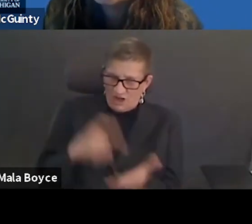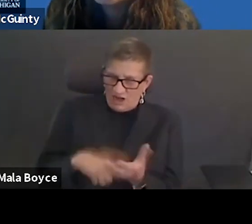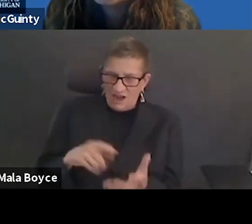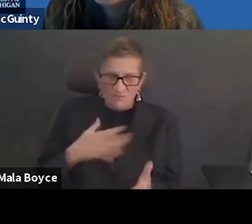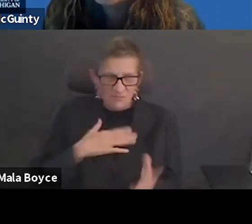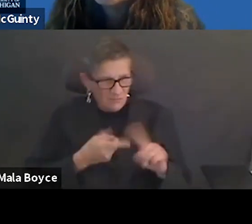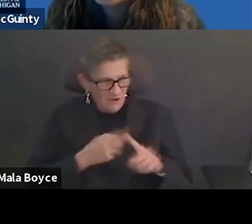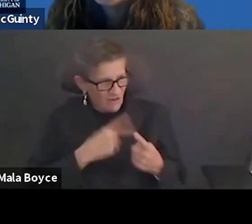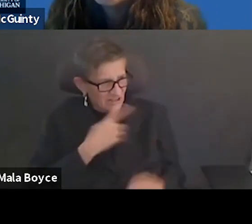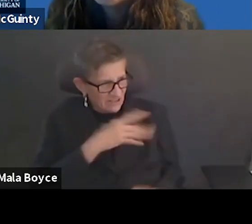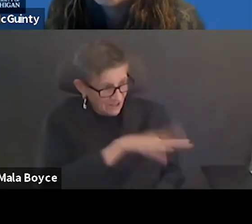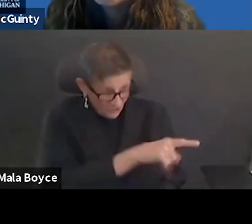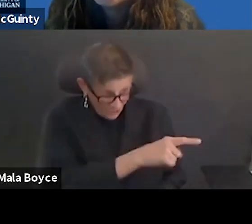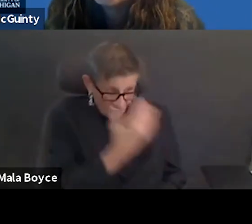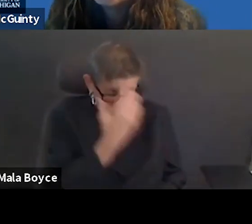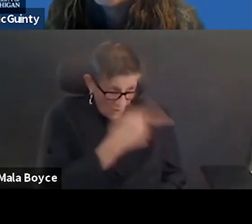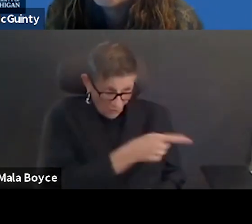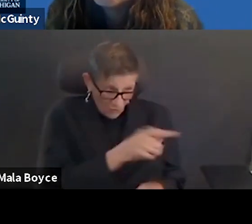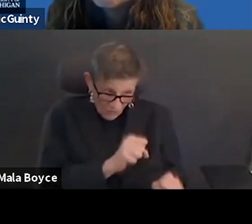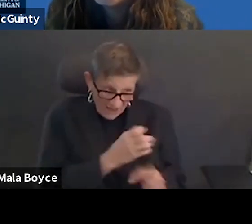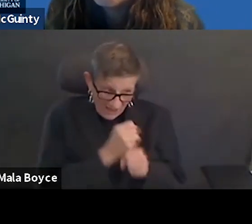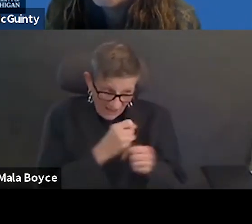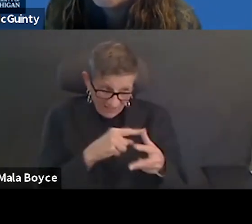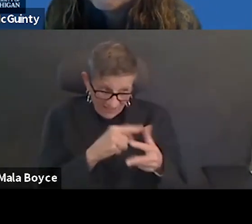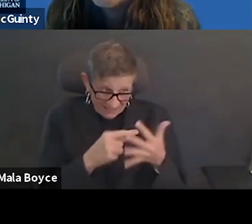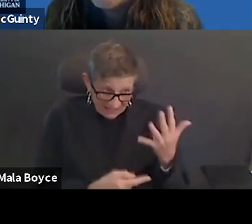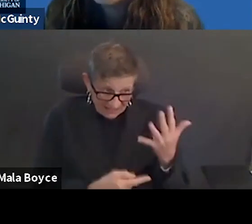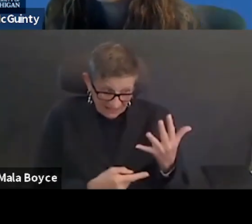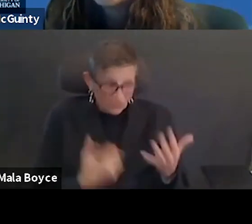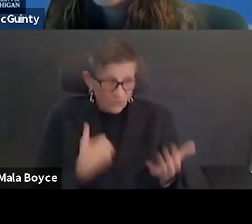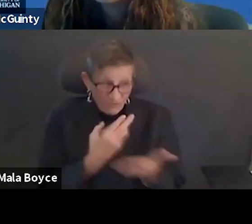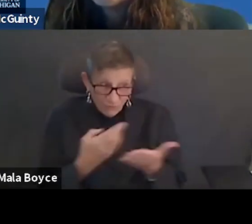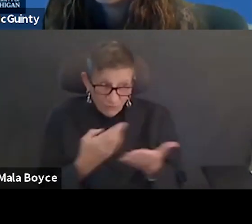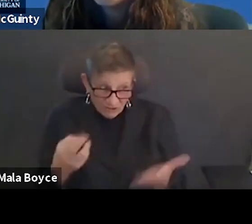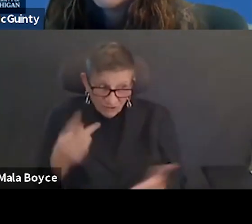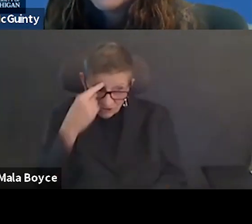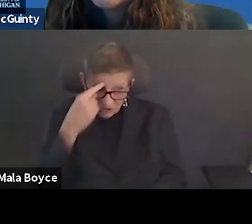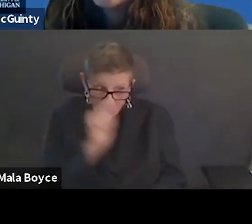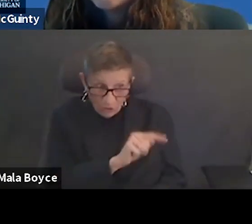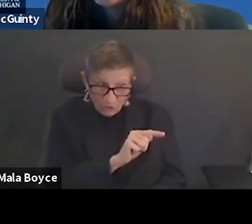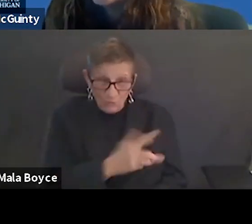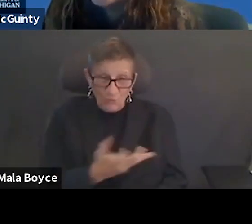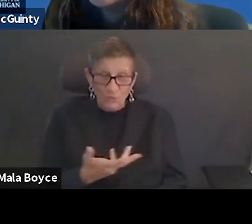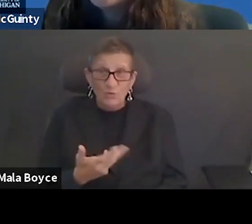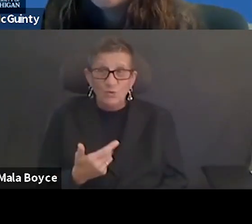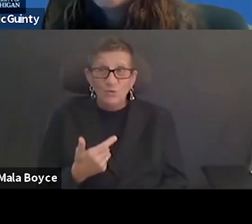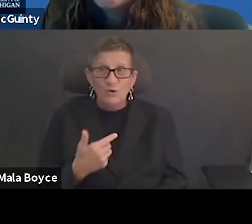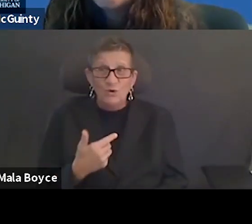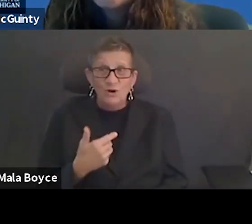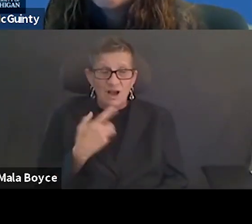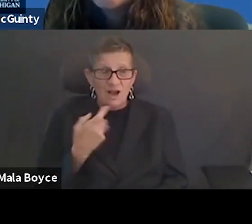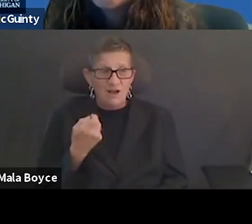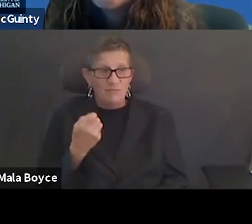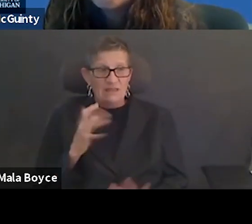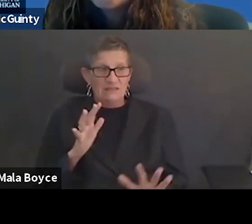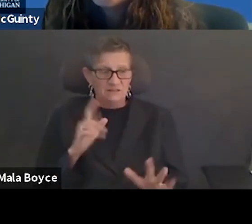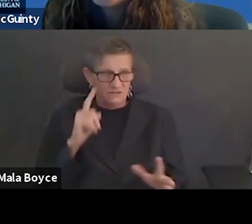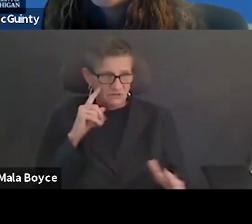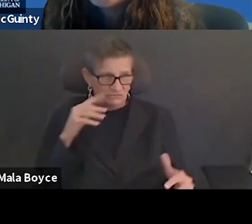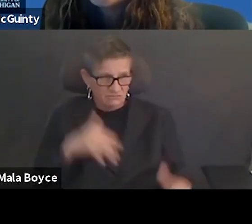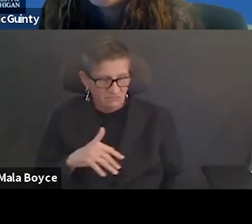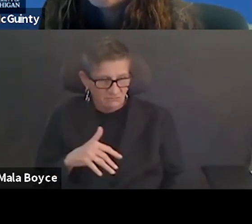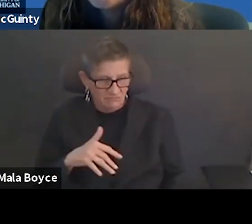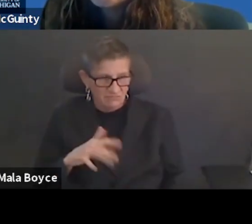realize you can get this, right? Like there are resources for you. And I was a little shocked, and I did put